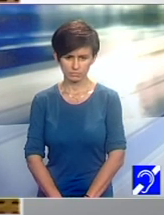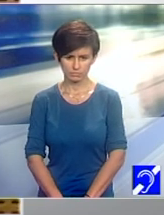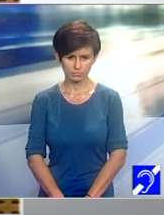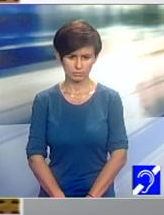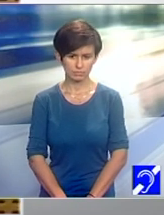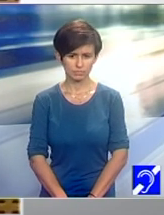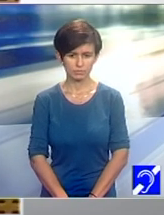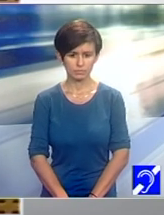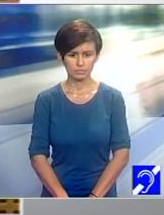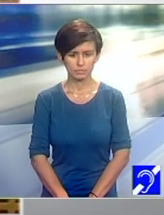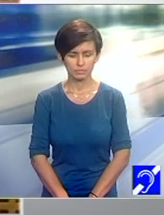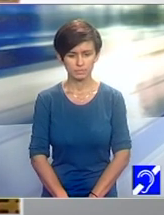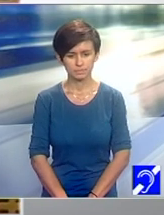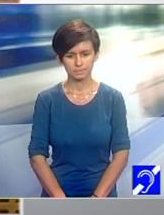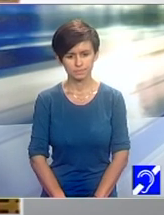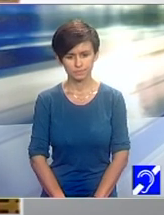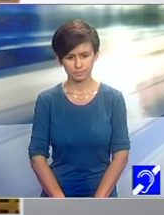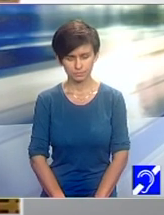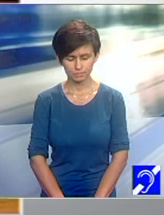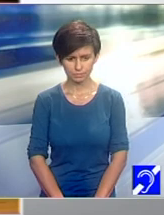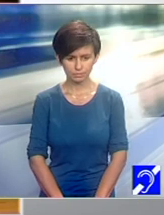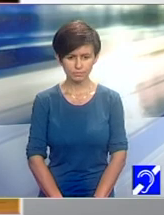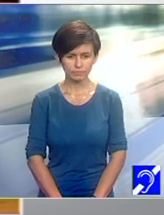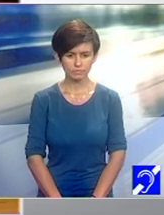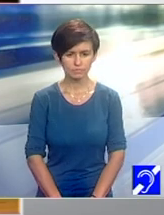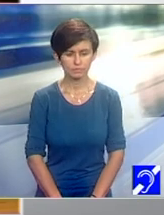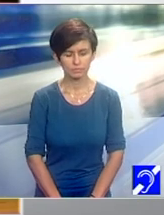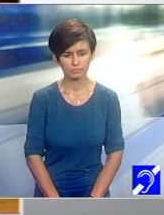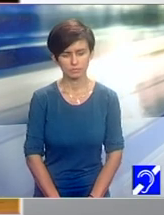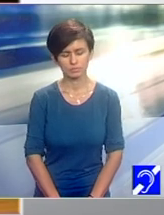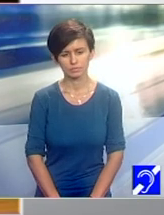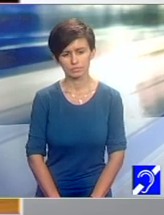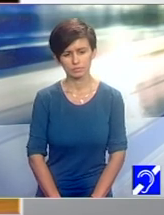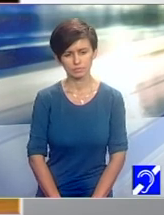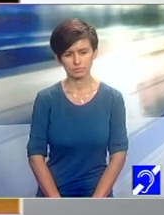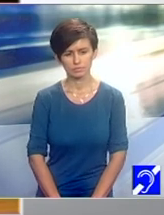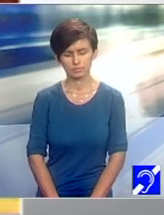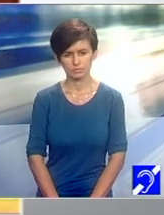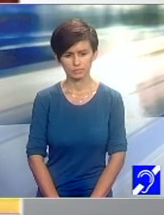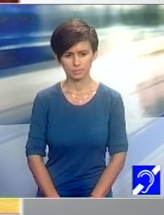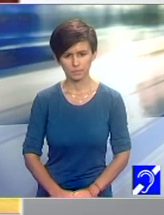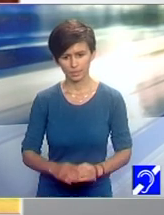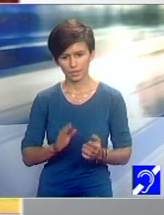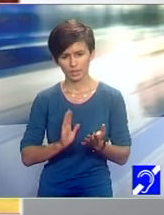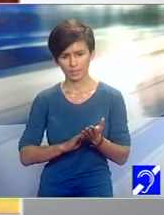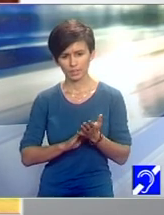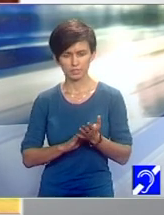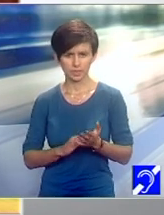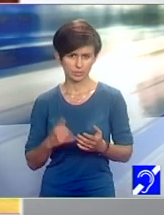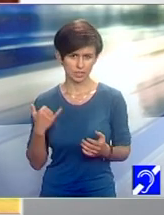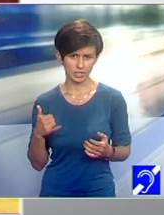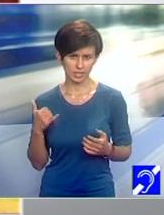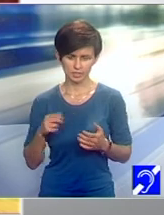appreciate that. And we would like to strengthen our ties with the Romanian University. Faptul că astăzi